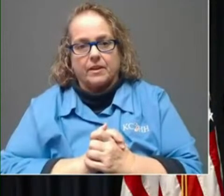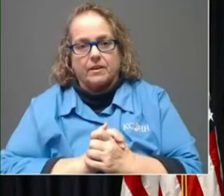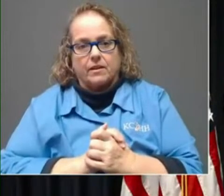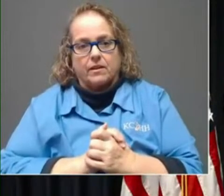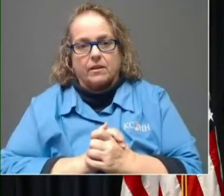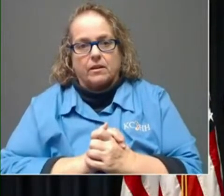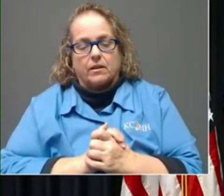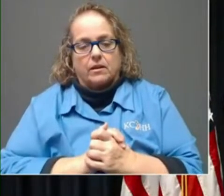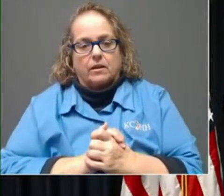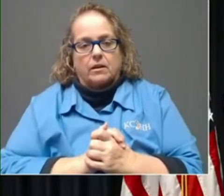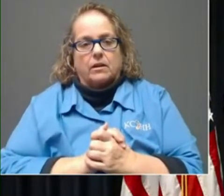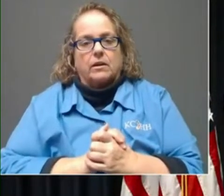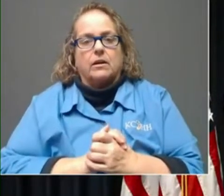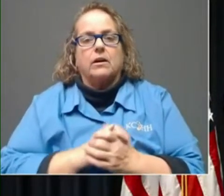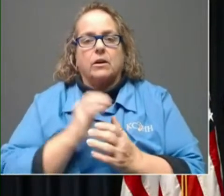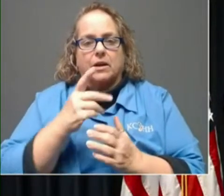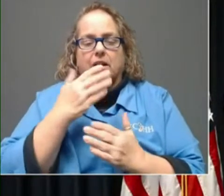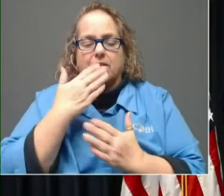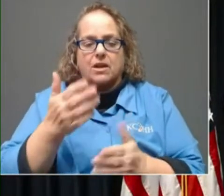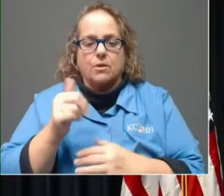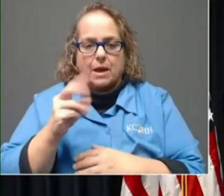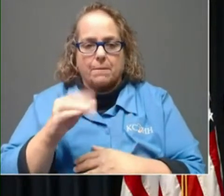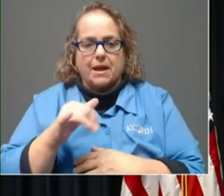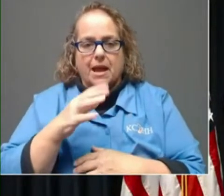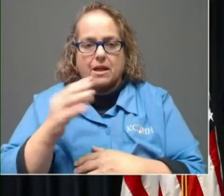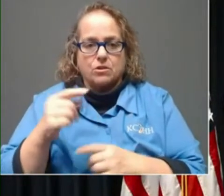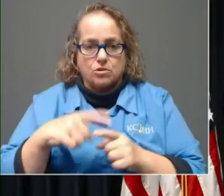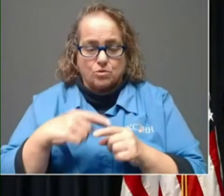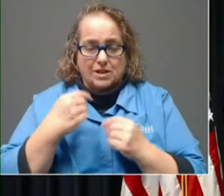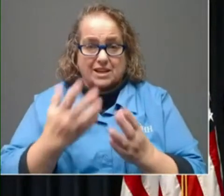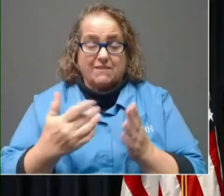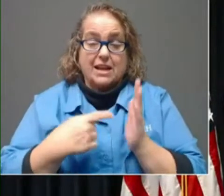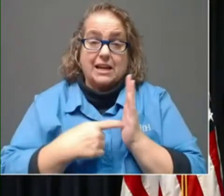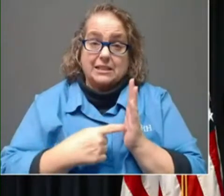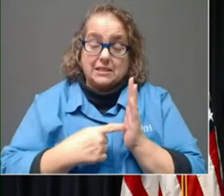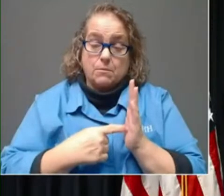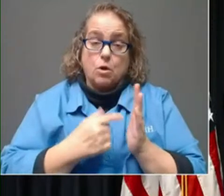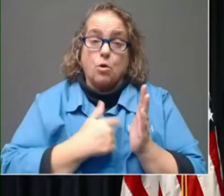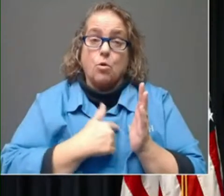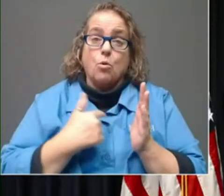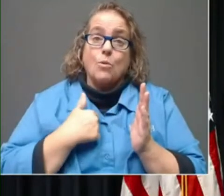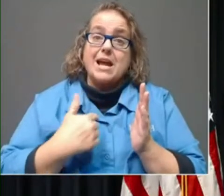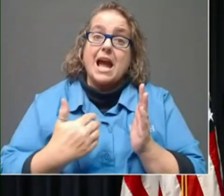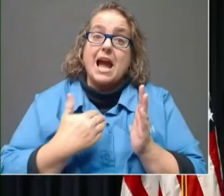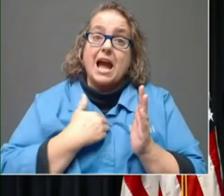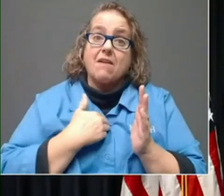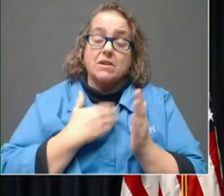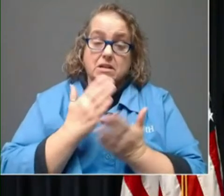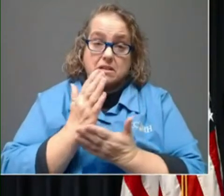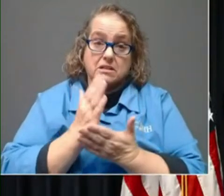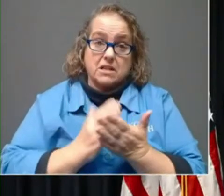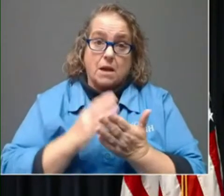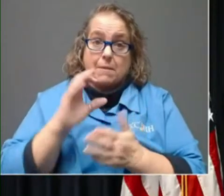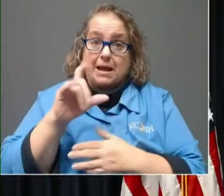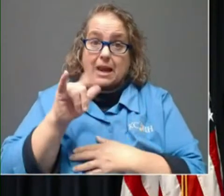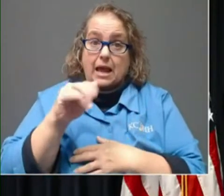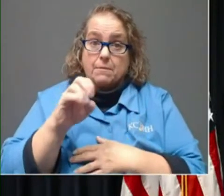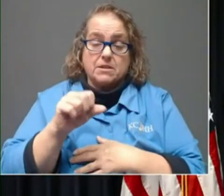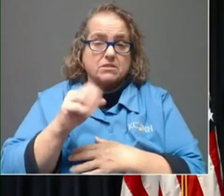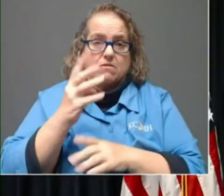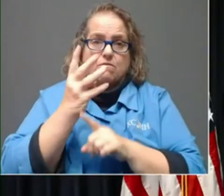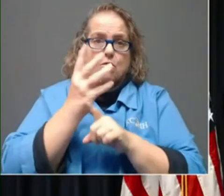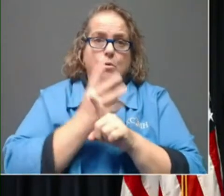Well, thank you to Amy. And to give an example, we have some claims that may be 4 months old